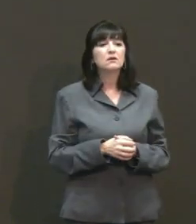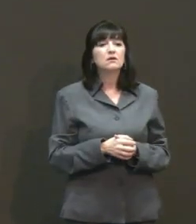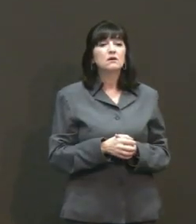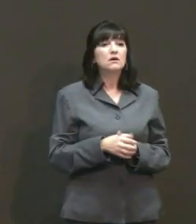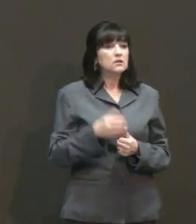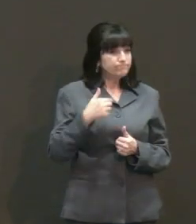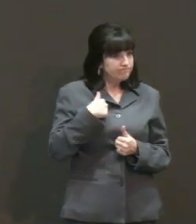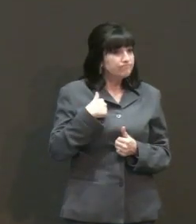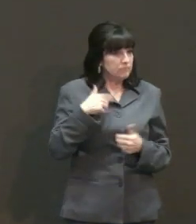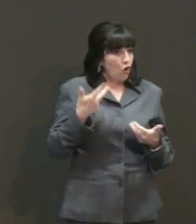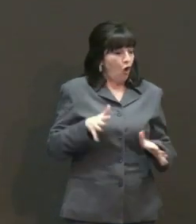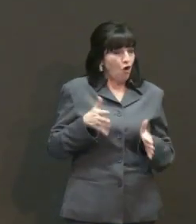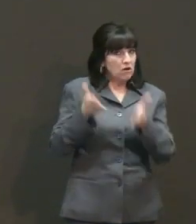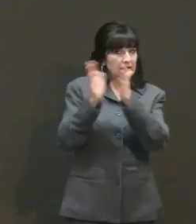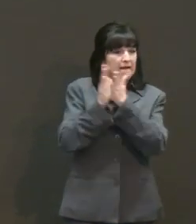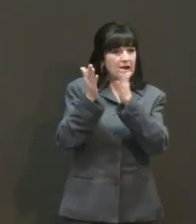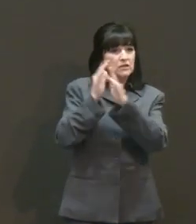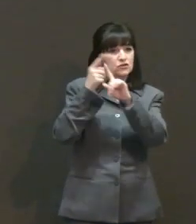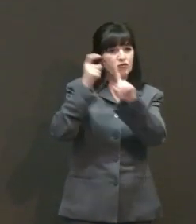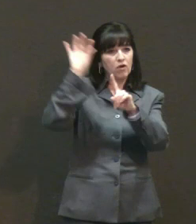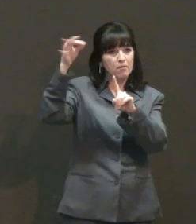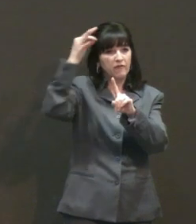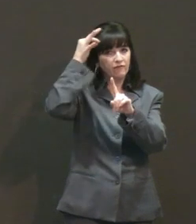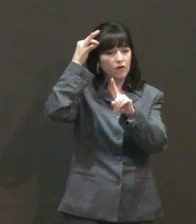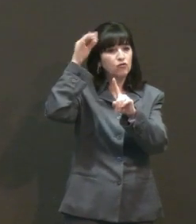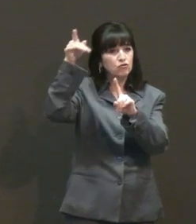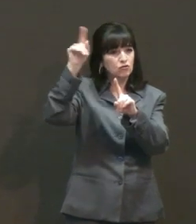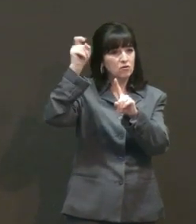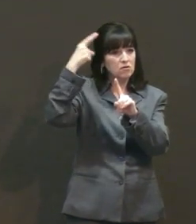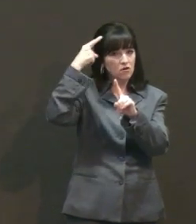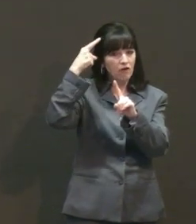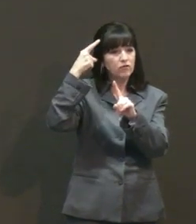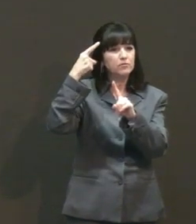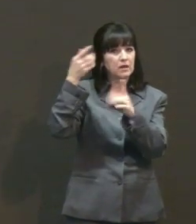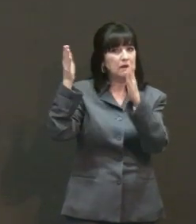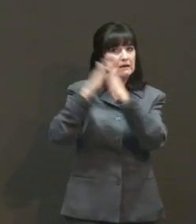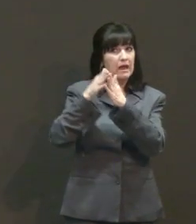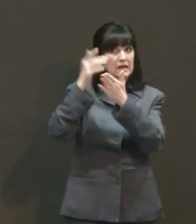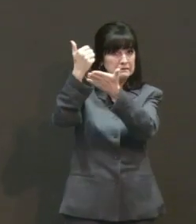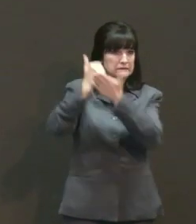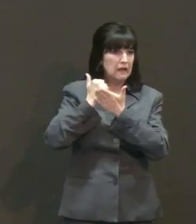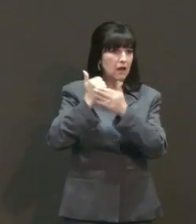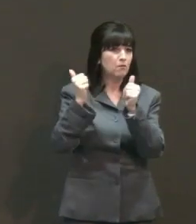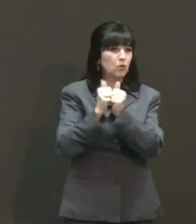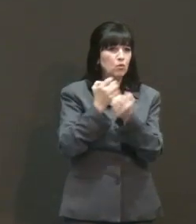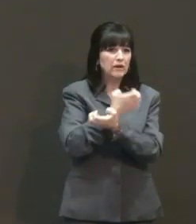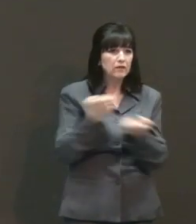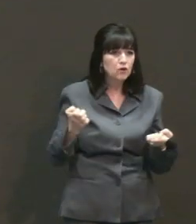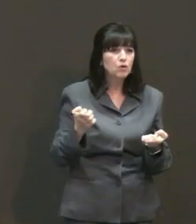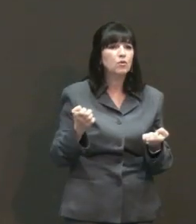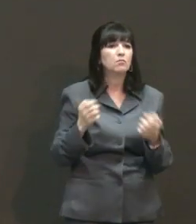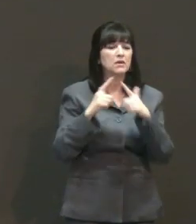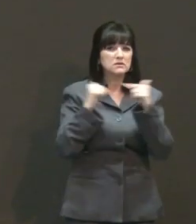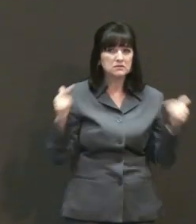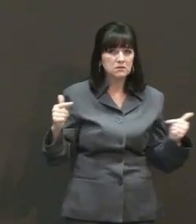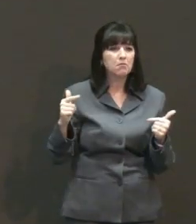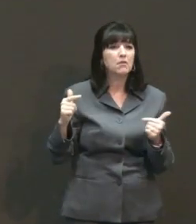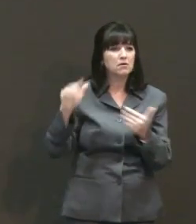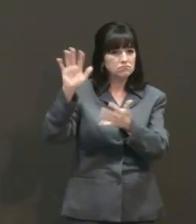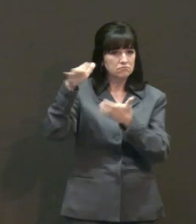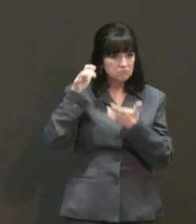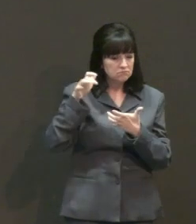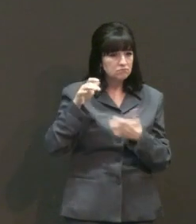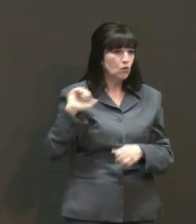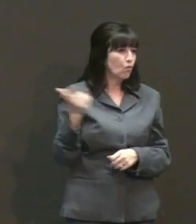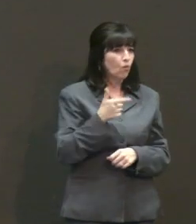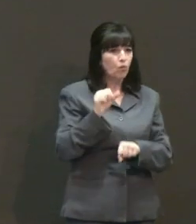day capacity that we requested from them, and our partners at the Office of Management and Budget and GSS are working